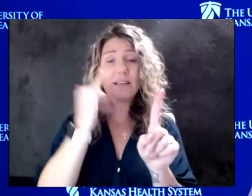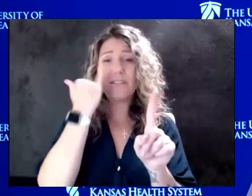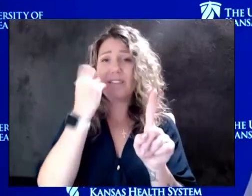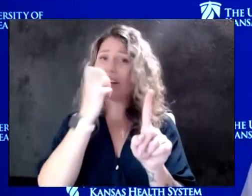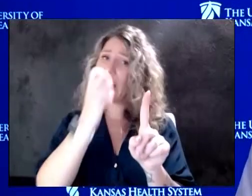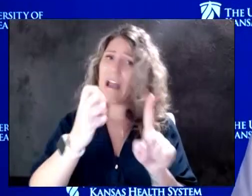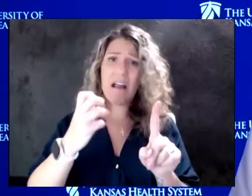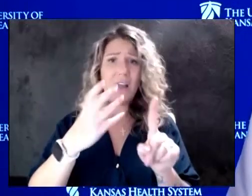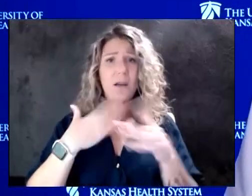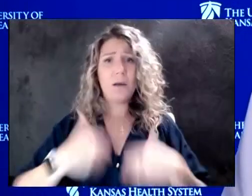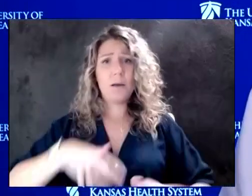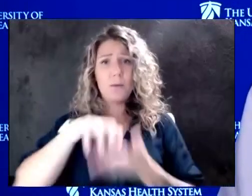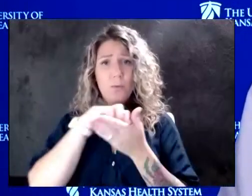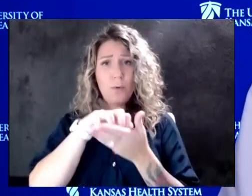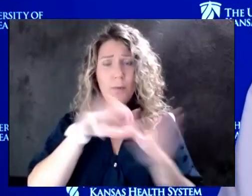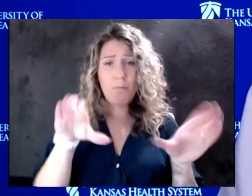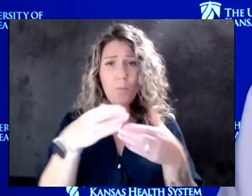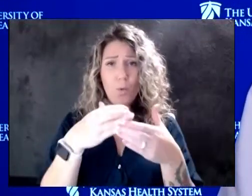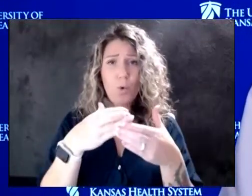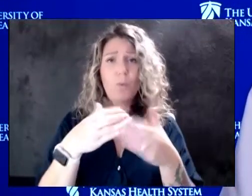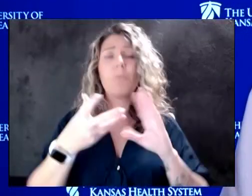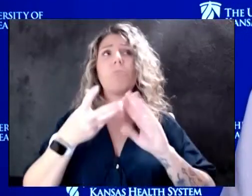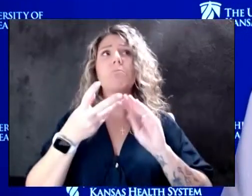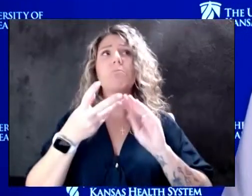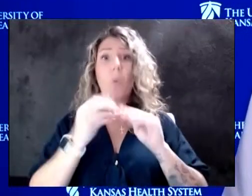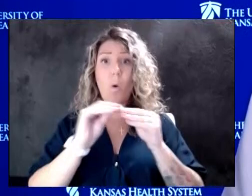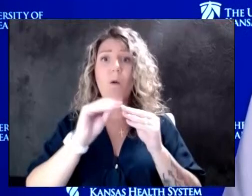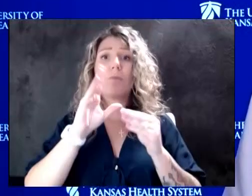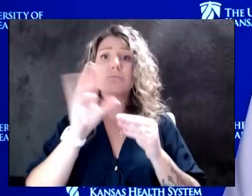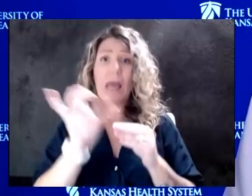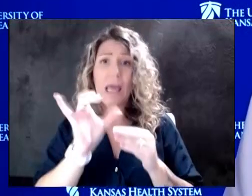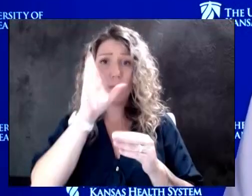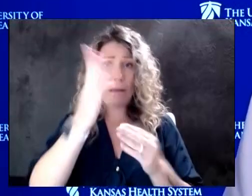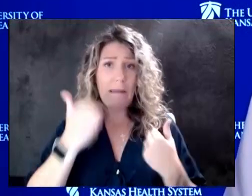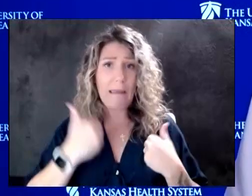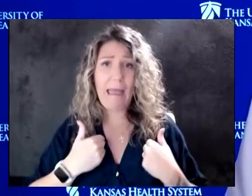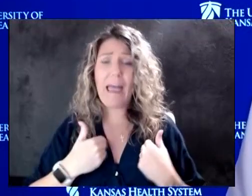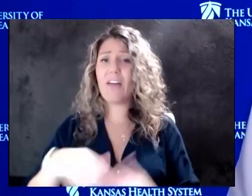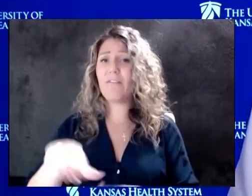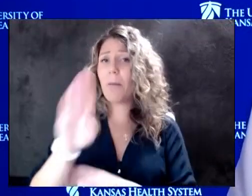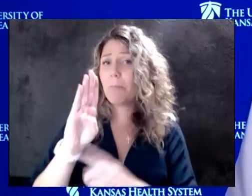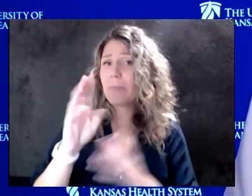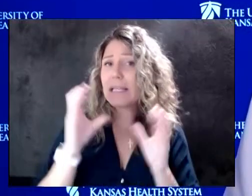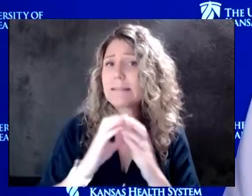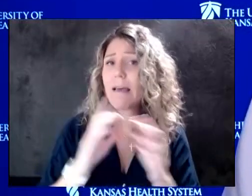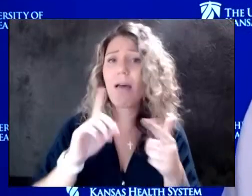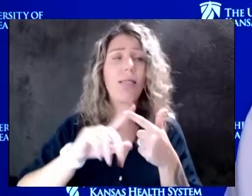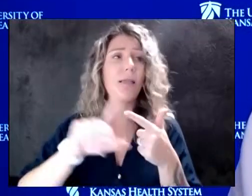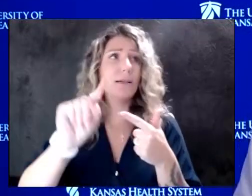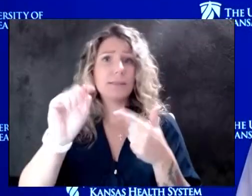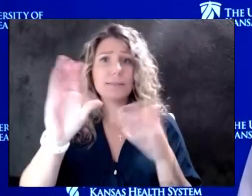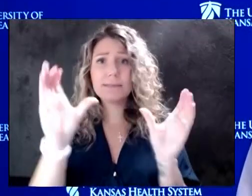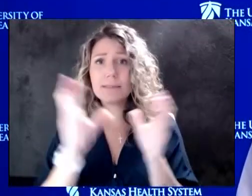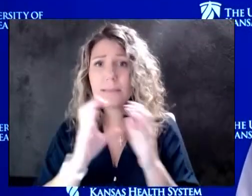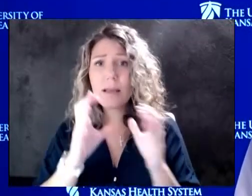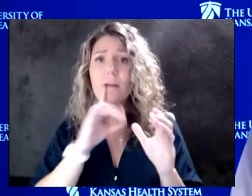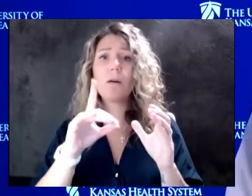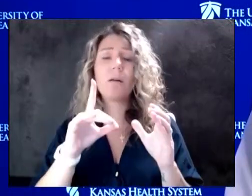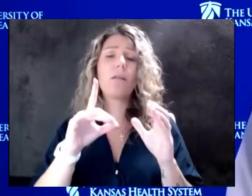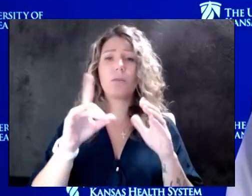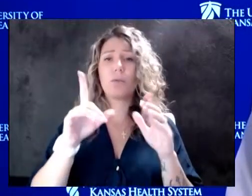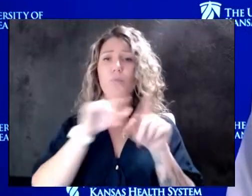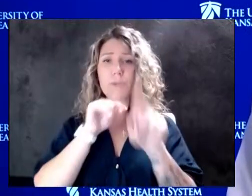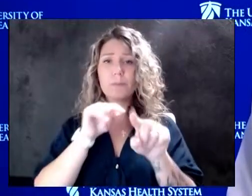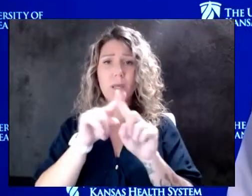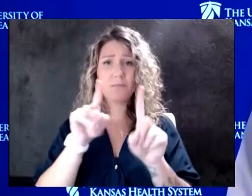population, more than likely you are going to have antibody. You are going to have B cell responses, T cell responses. But getting COVID